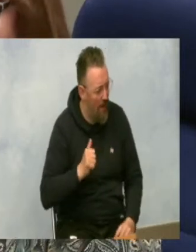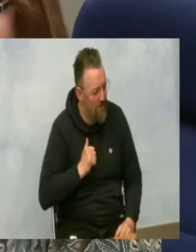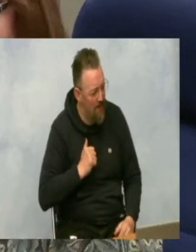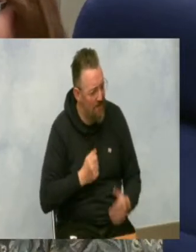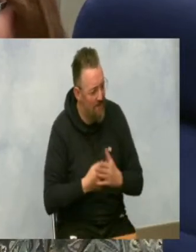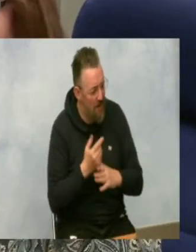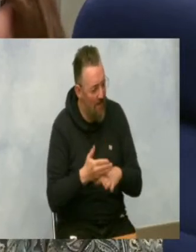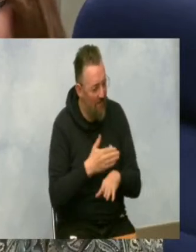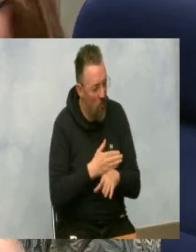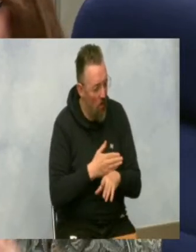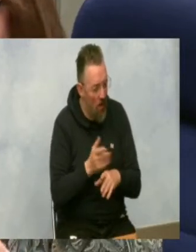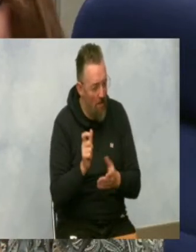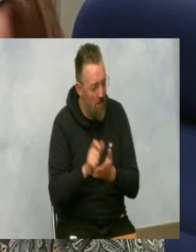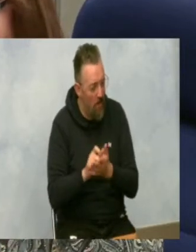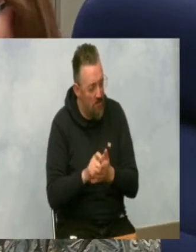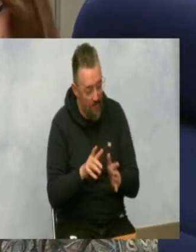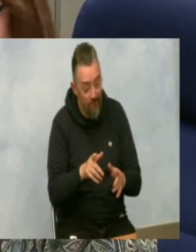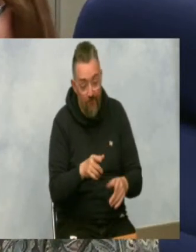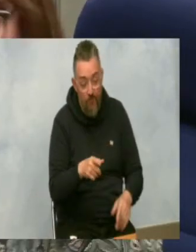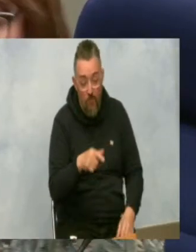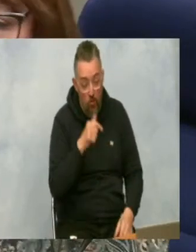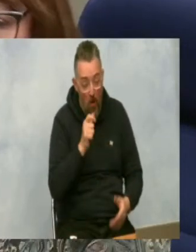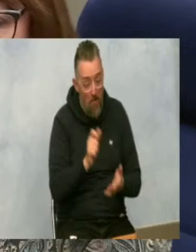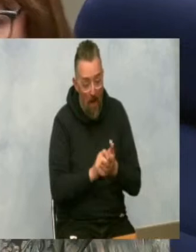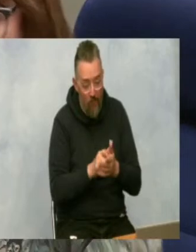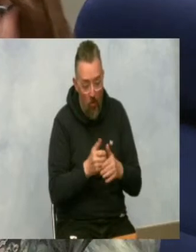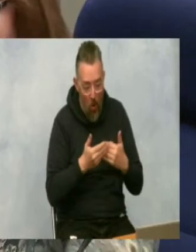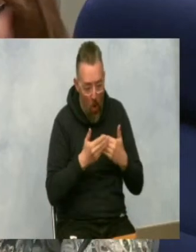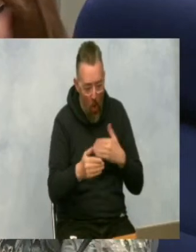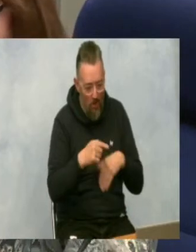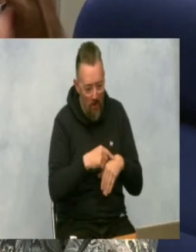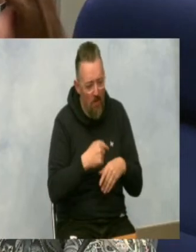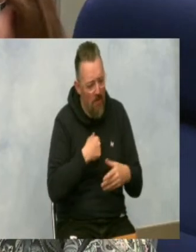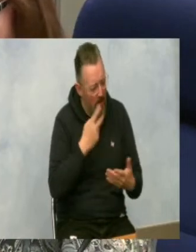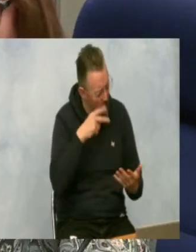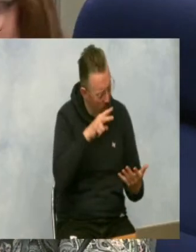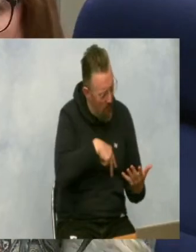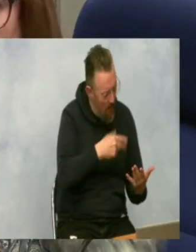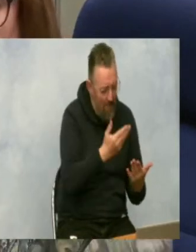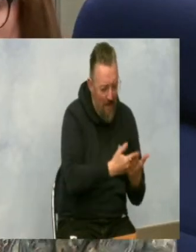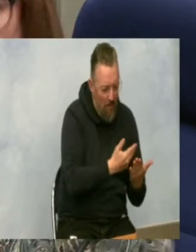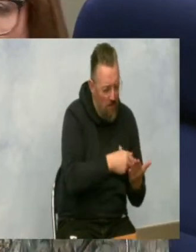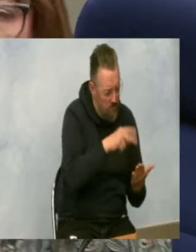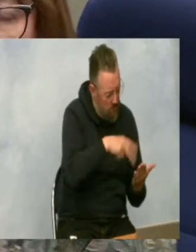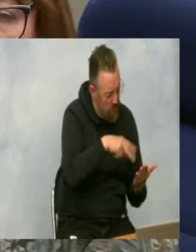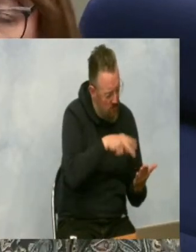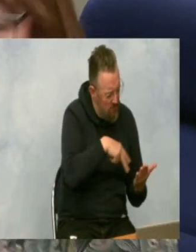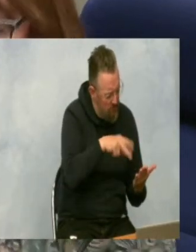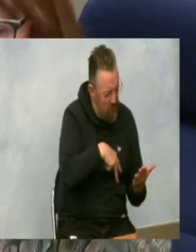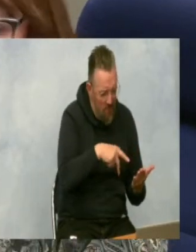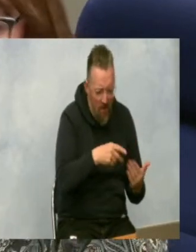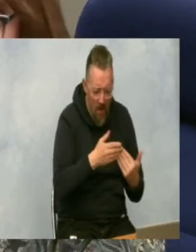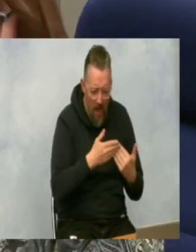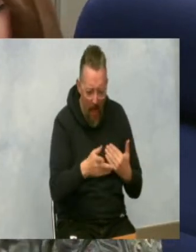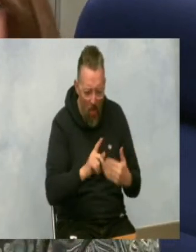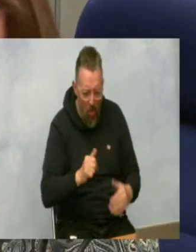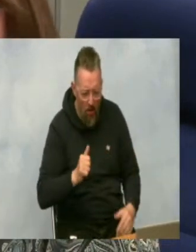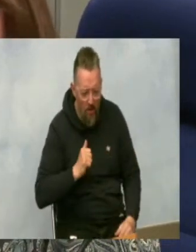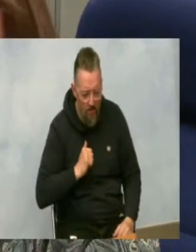before marketing. And I don't think it was marketed for very long. I was just looking through the papers to see, how long it